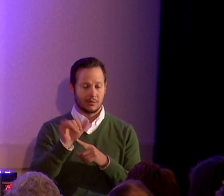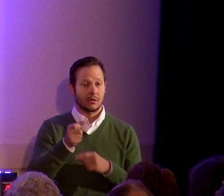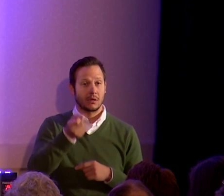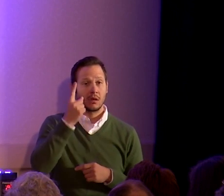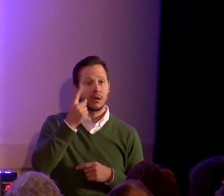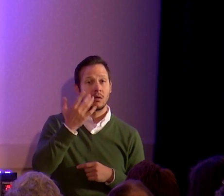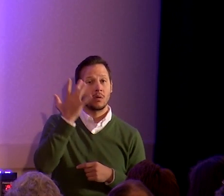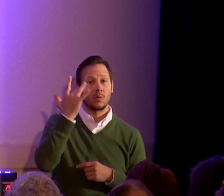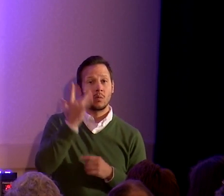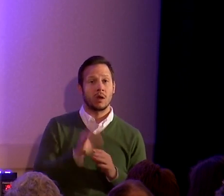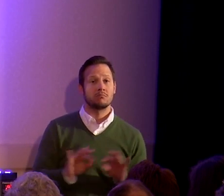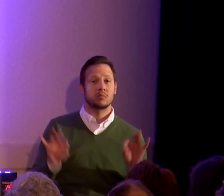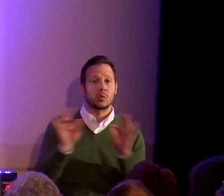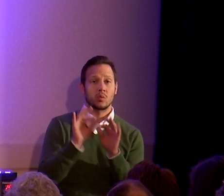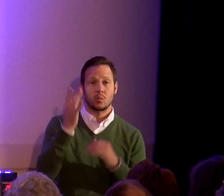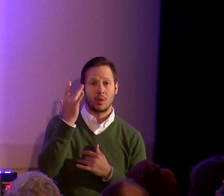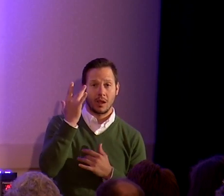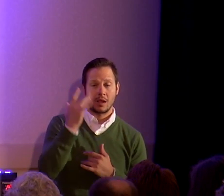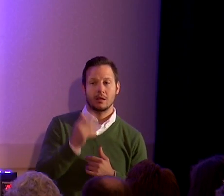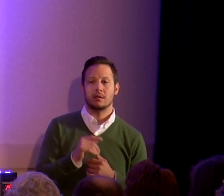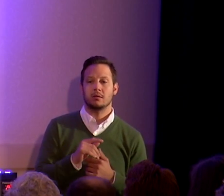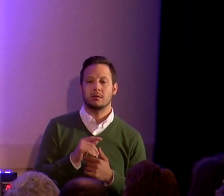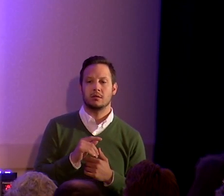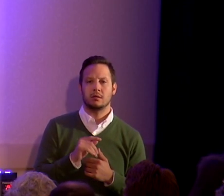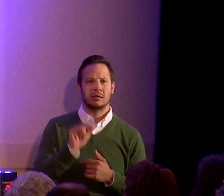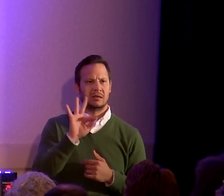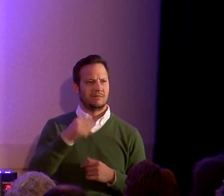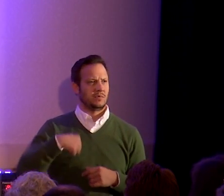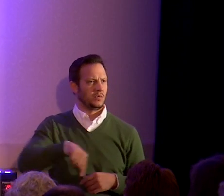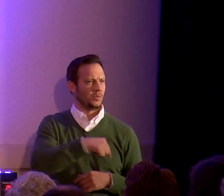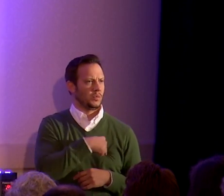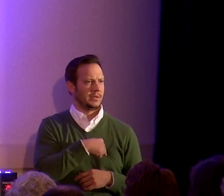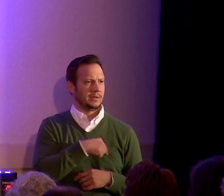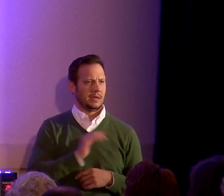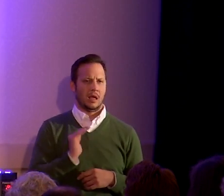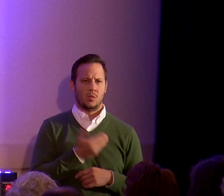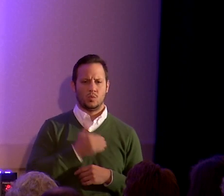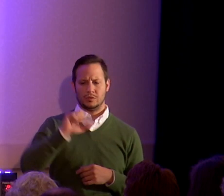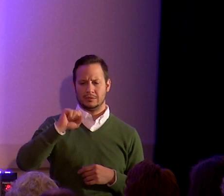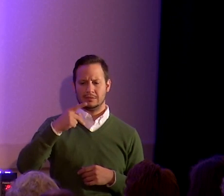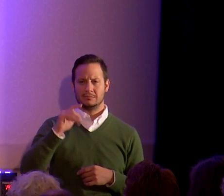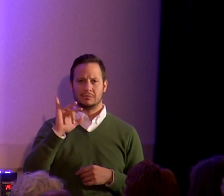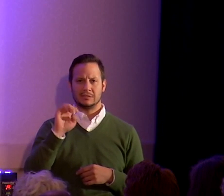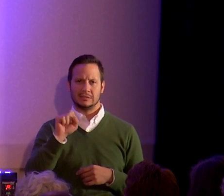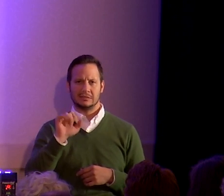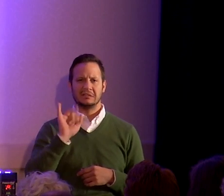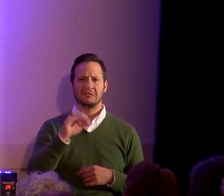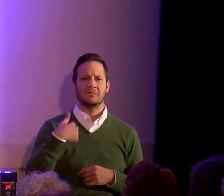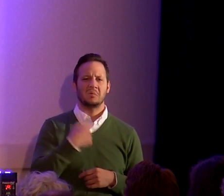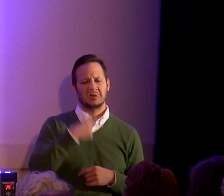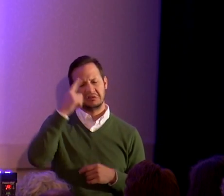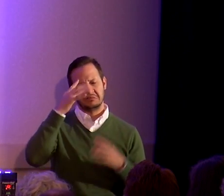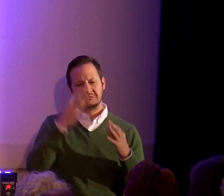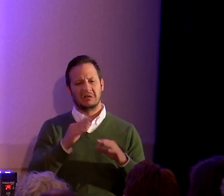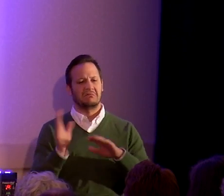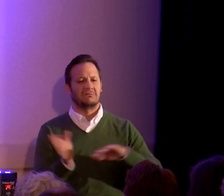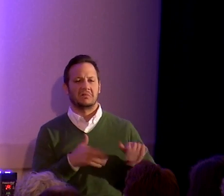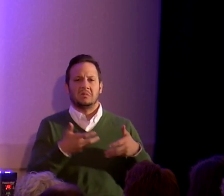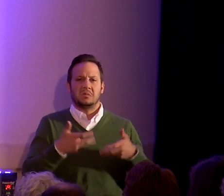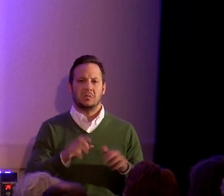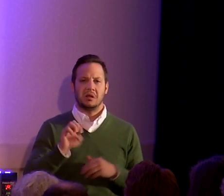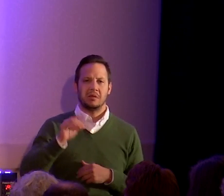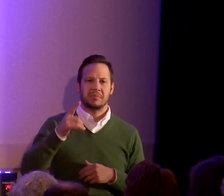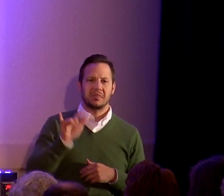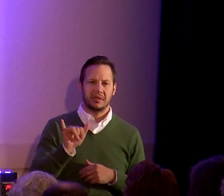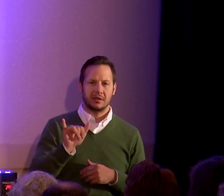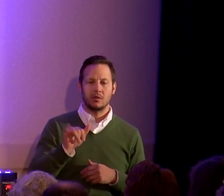is important because if we as a species do not make a conscious choice to practice empathy, then we will die. It's that